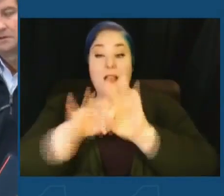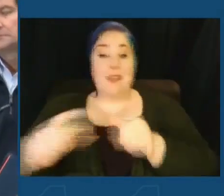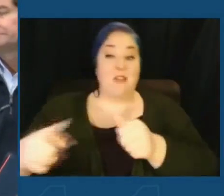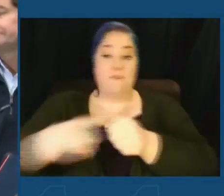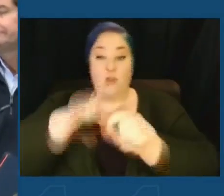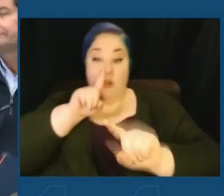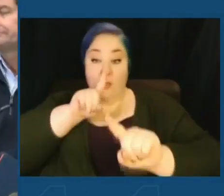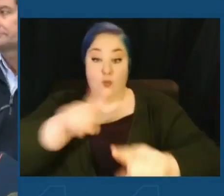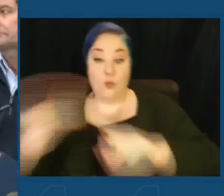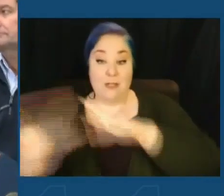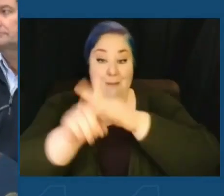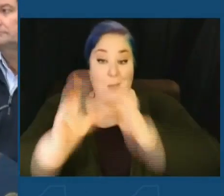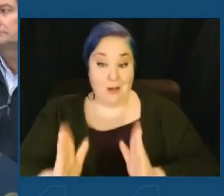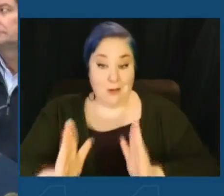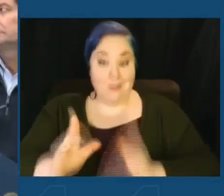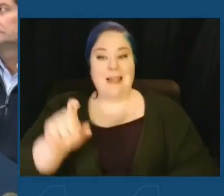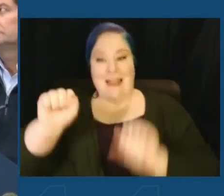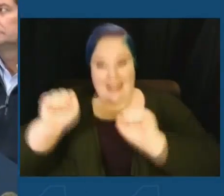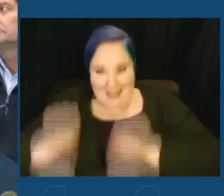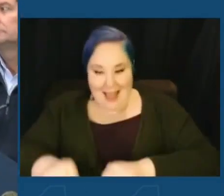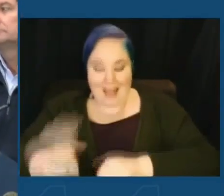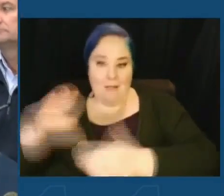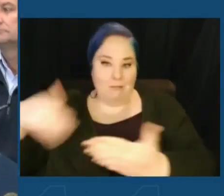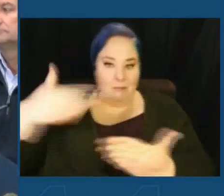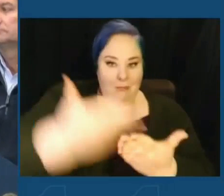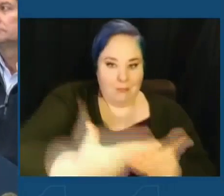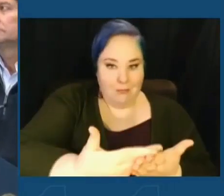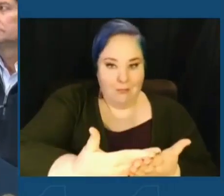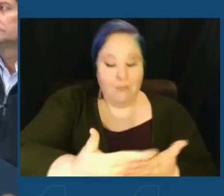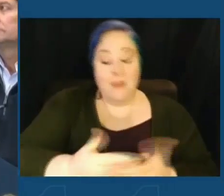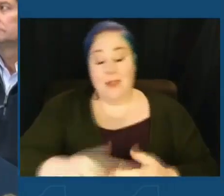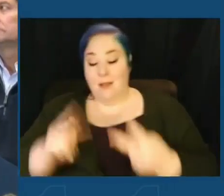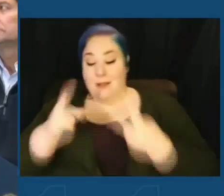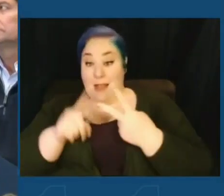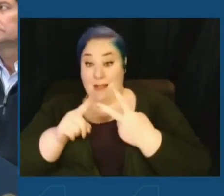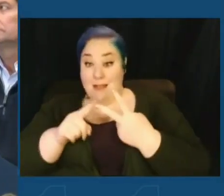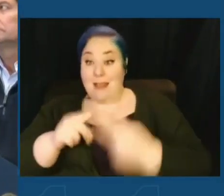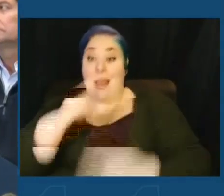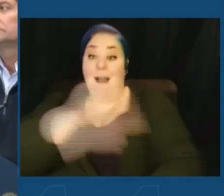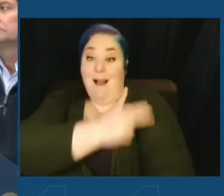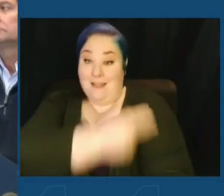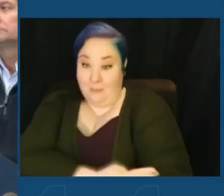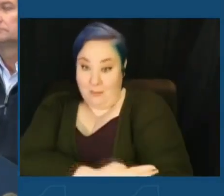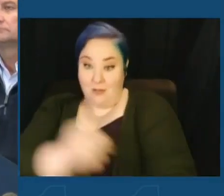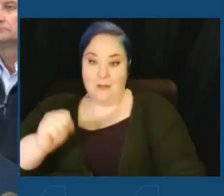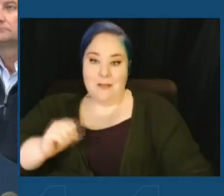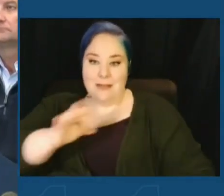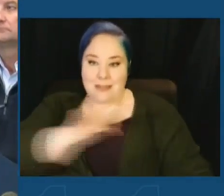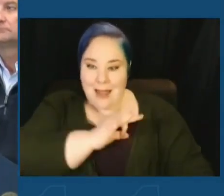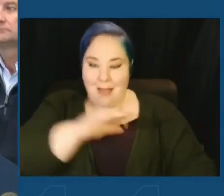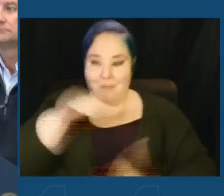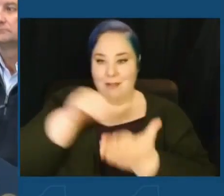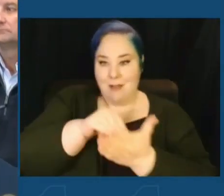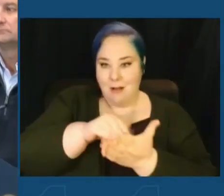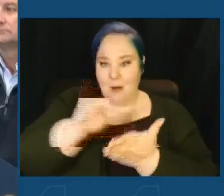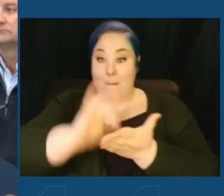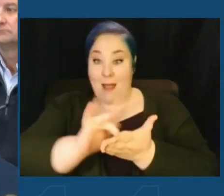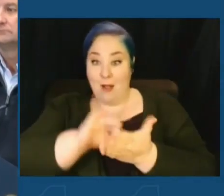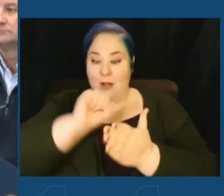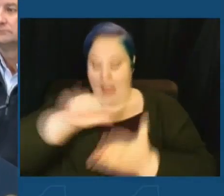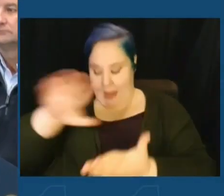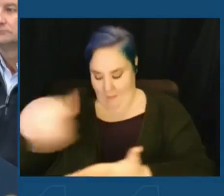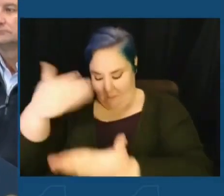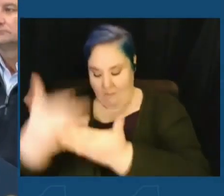get where they need to go. Number two, making sure that hospital personnel, other medical personnel can get where they need to